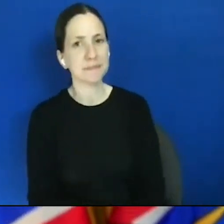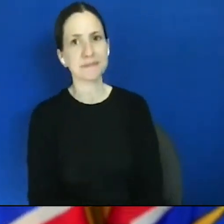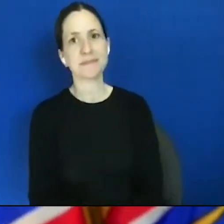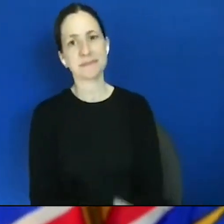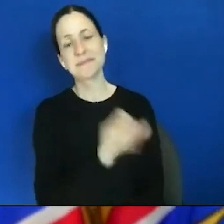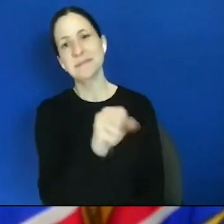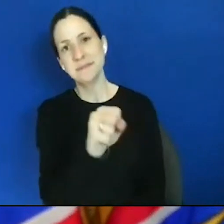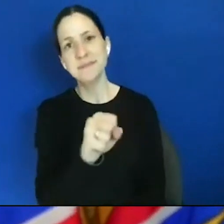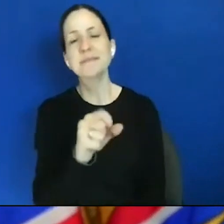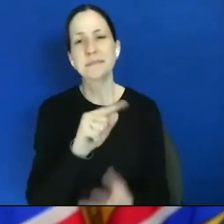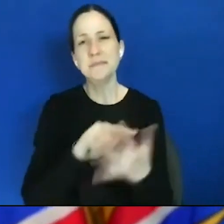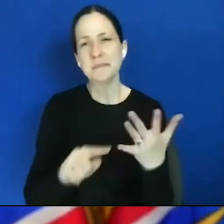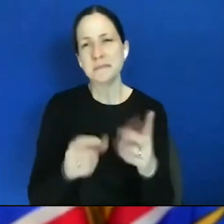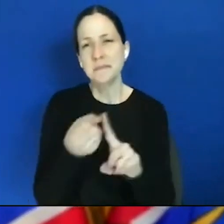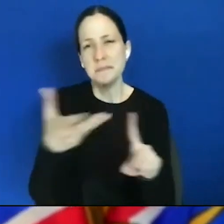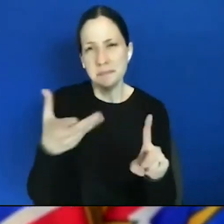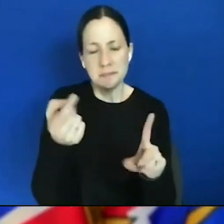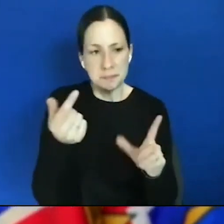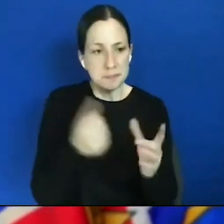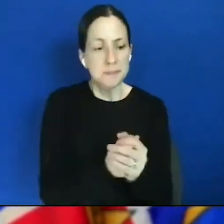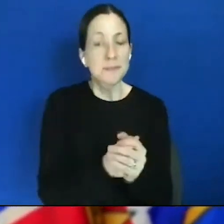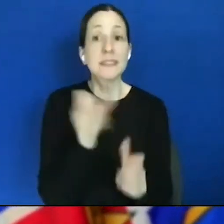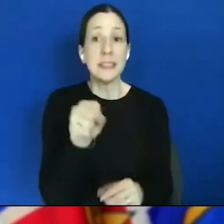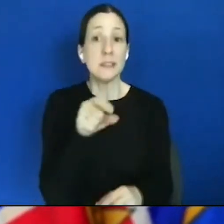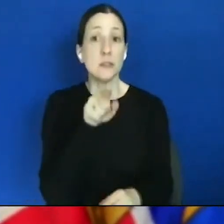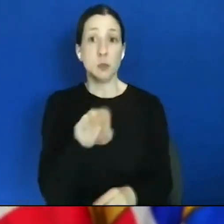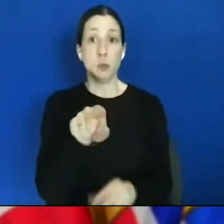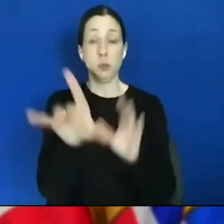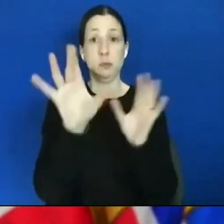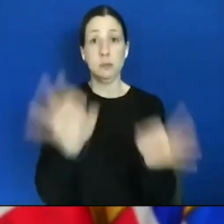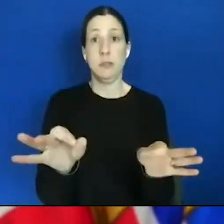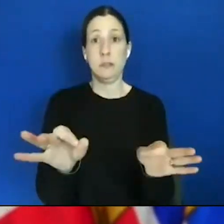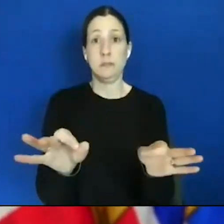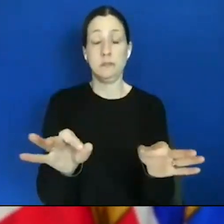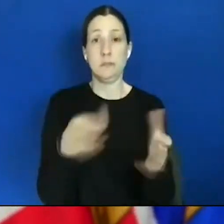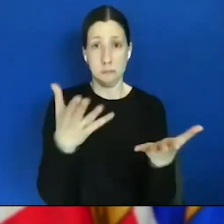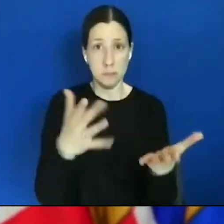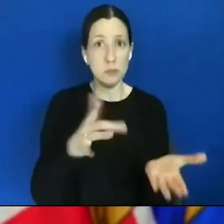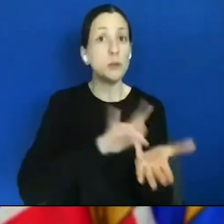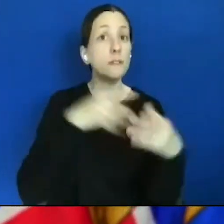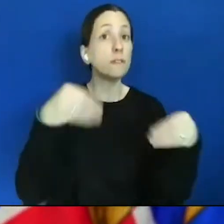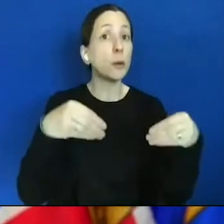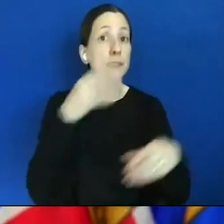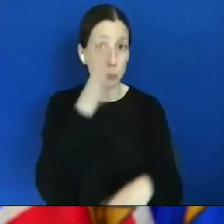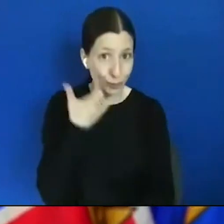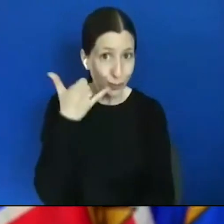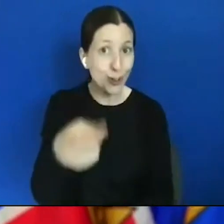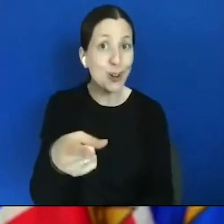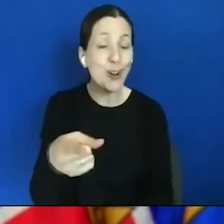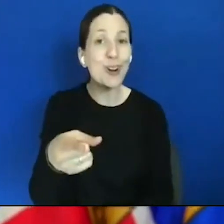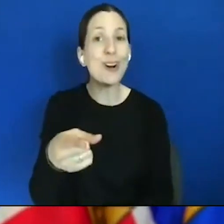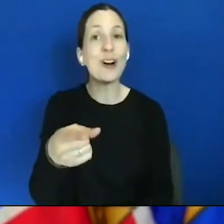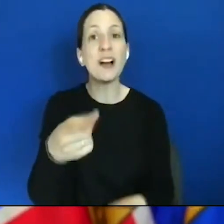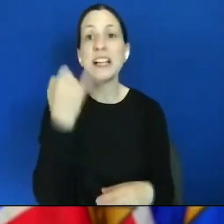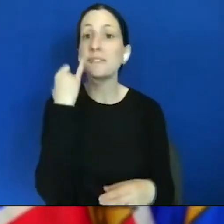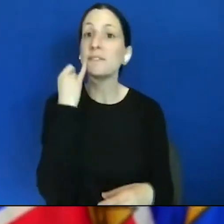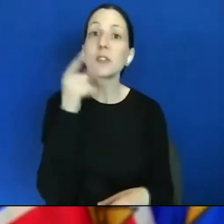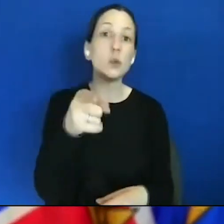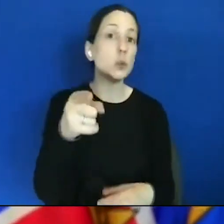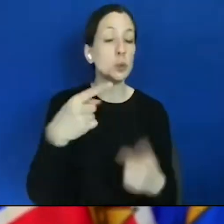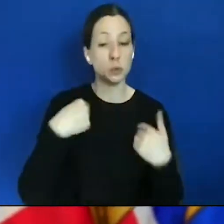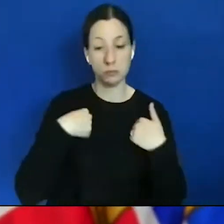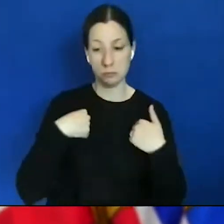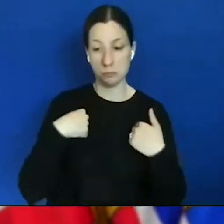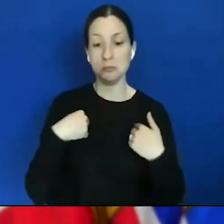what? A couple of things. Yes, you can make the choice. So your pharmacy will call you, and if you